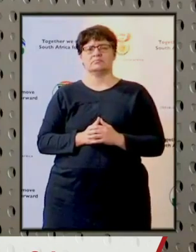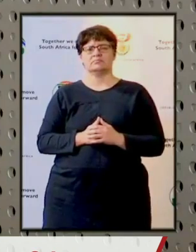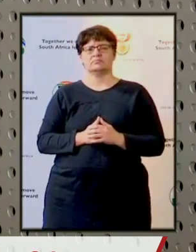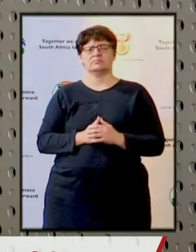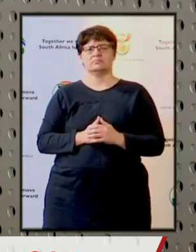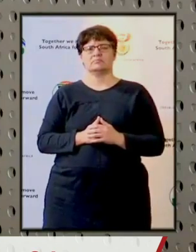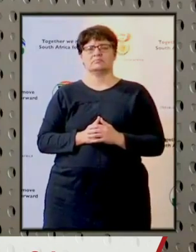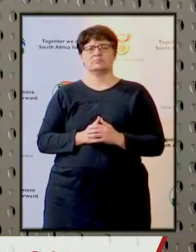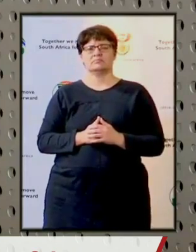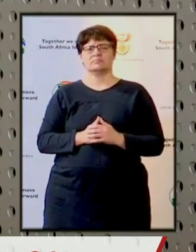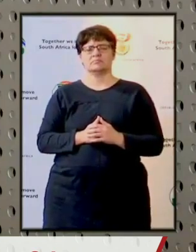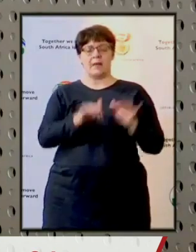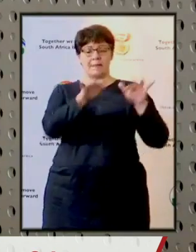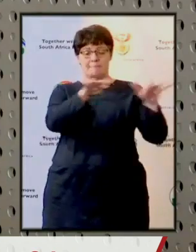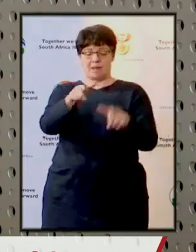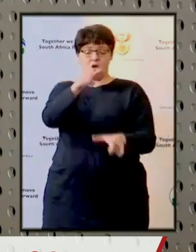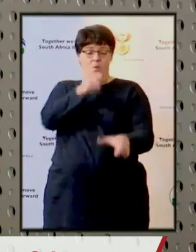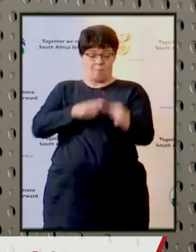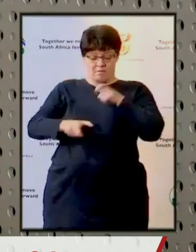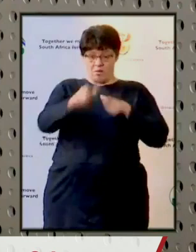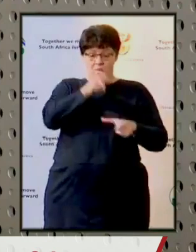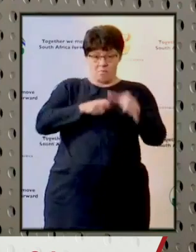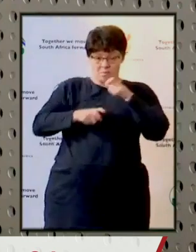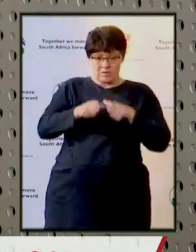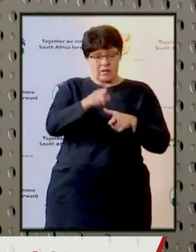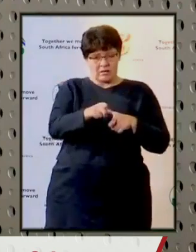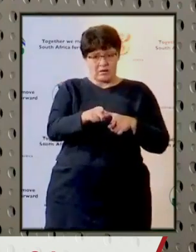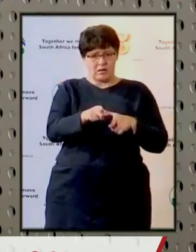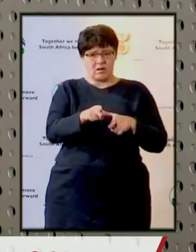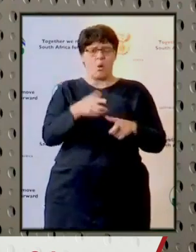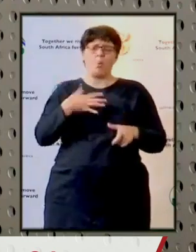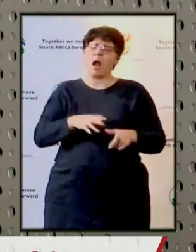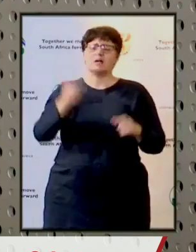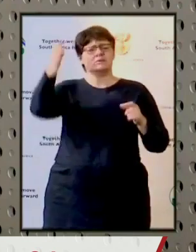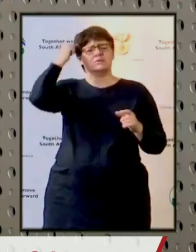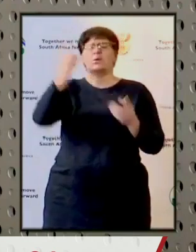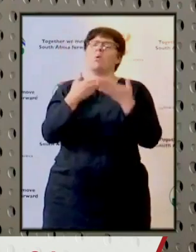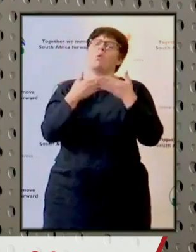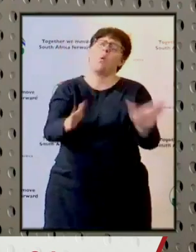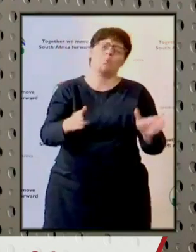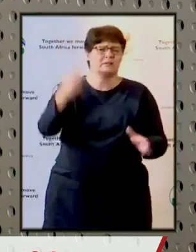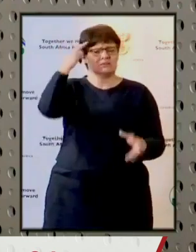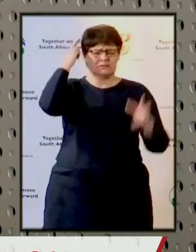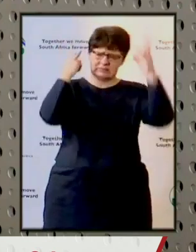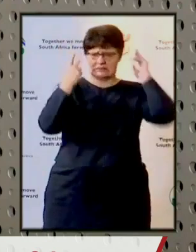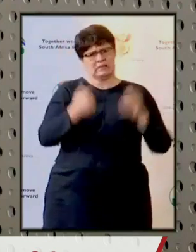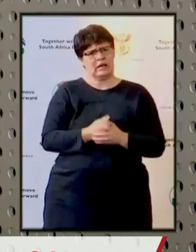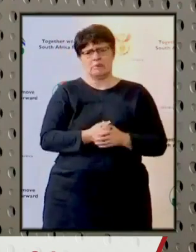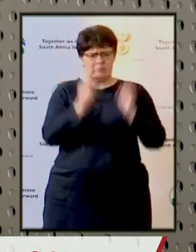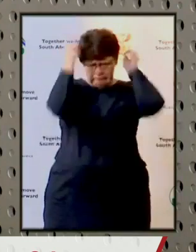the public comments, people wanted hairdressers to be opened, a lot of